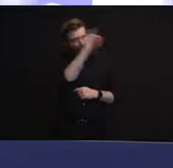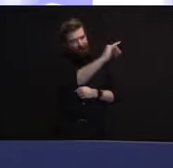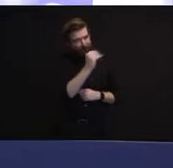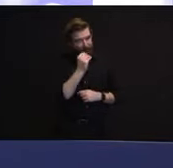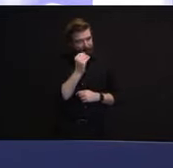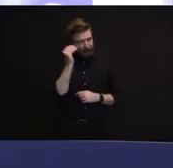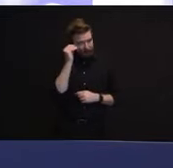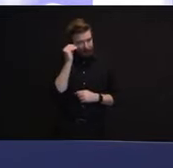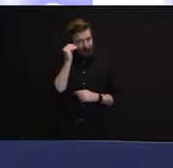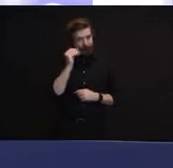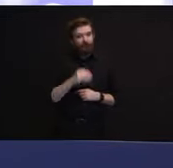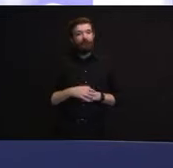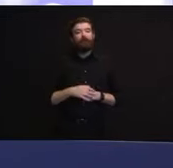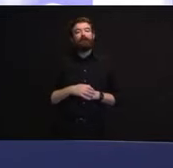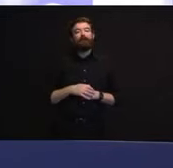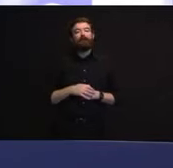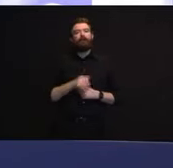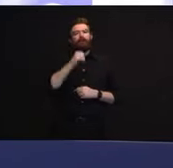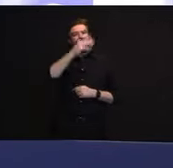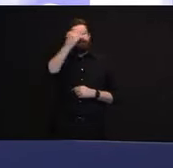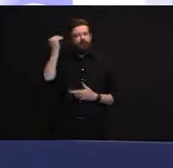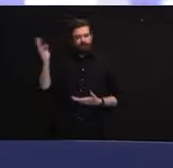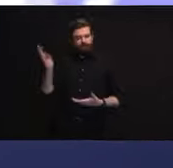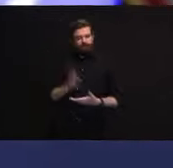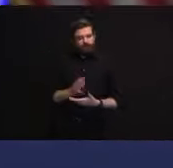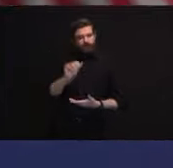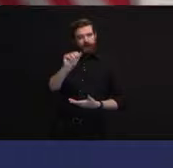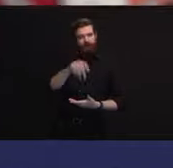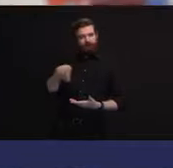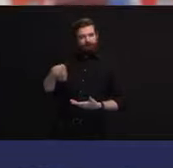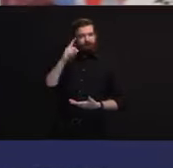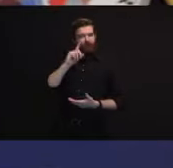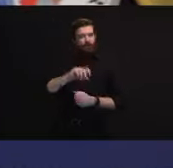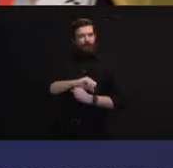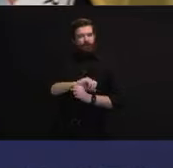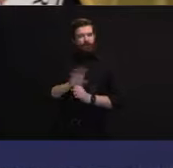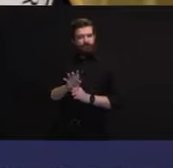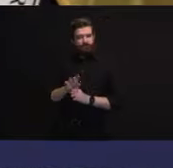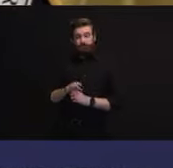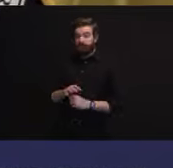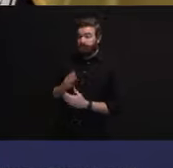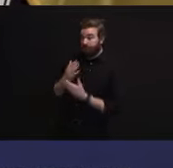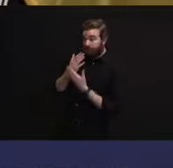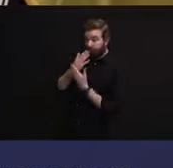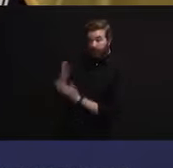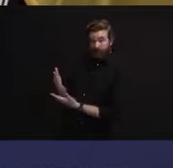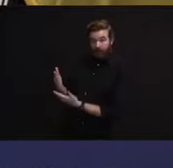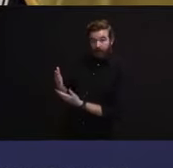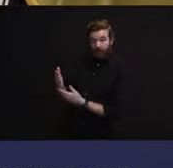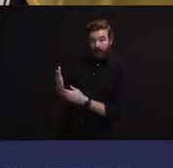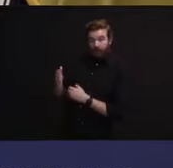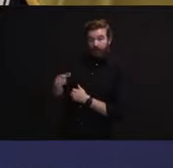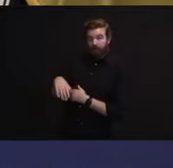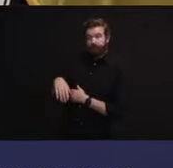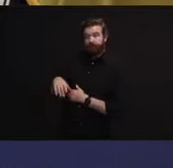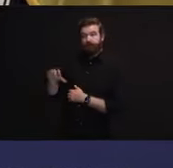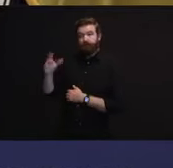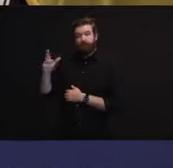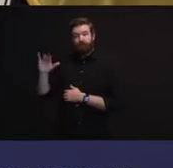COVID Alert New Jersey app. Tina, thank you. Again, one more case of the